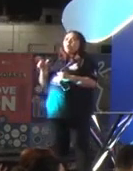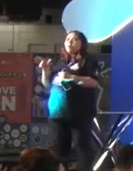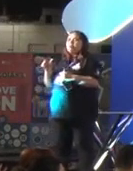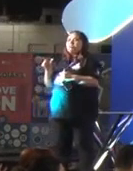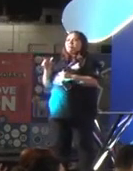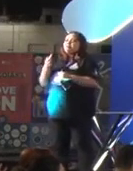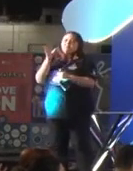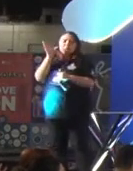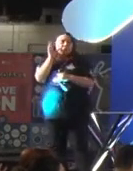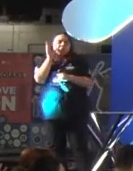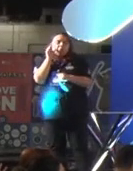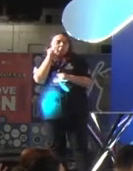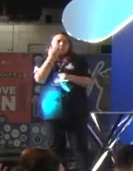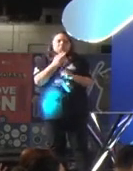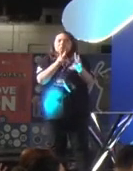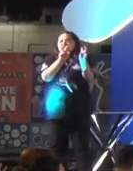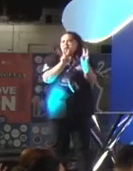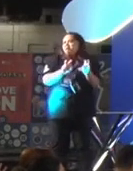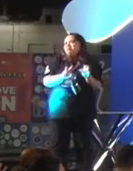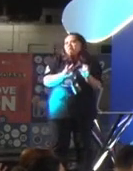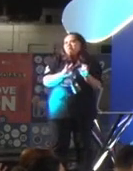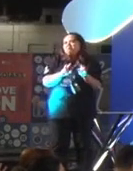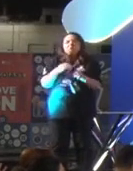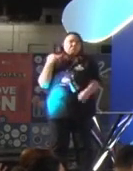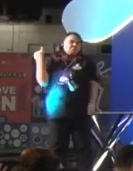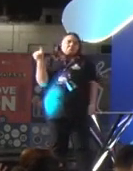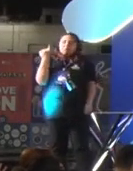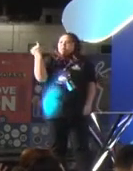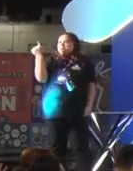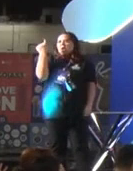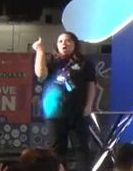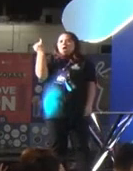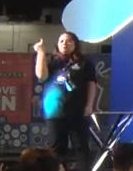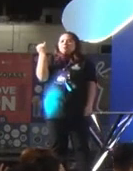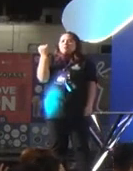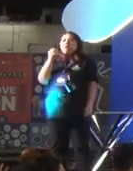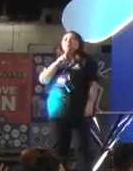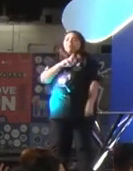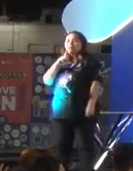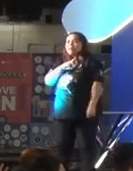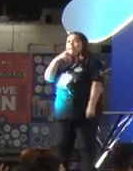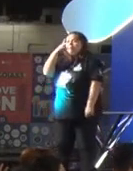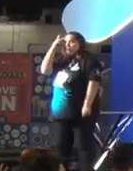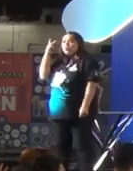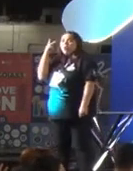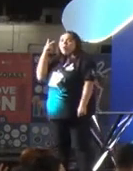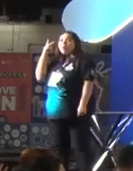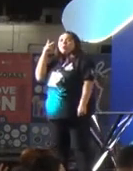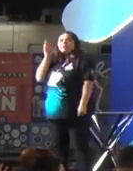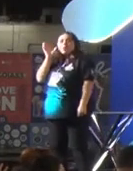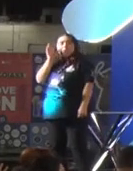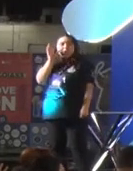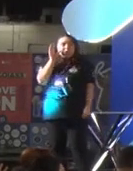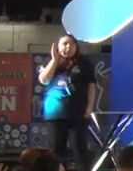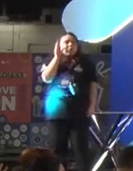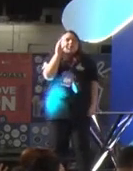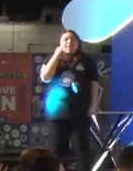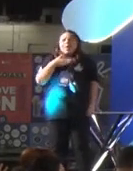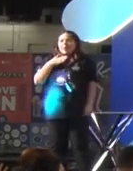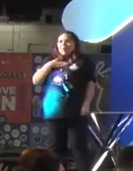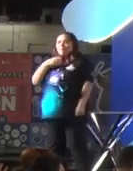suspicious or even actually fearful. You see, my father Stephen had this great